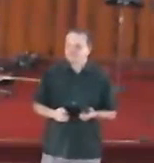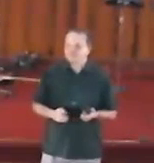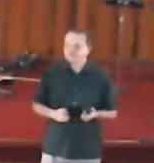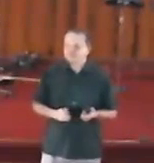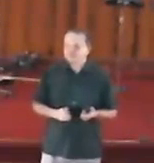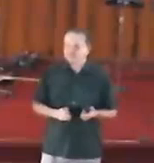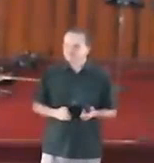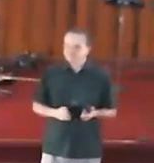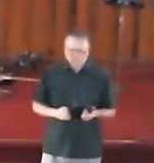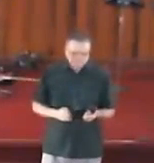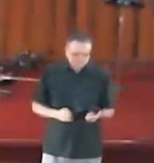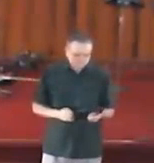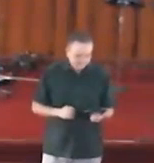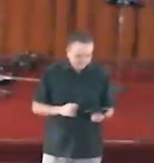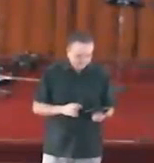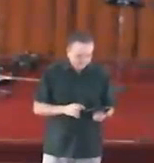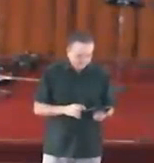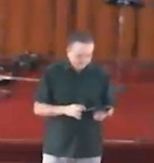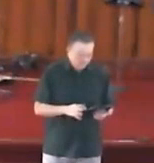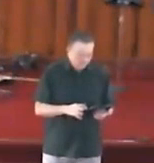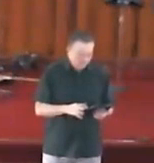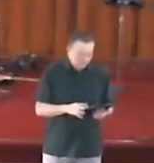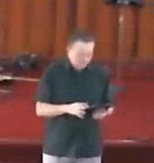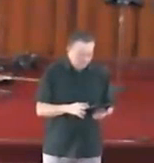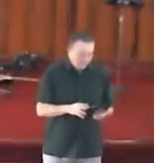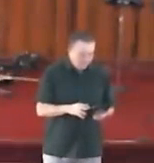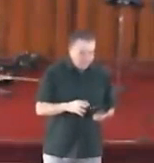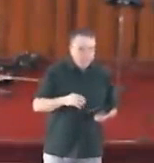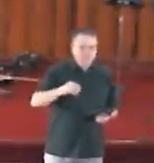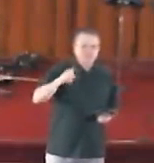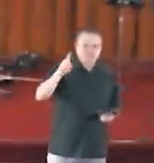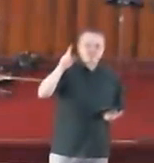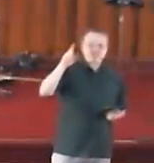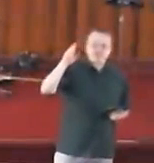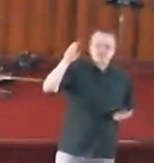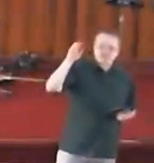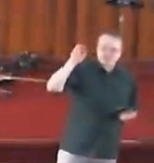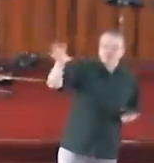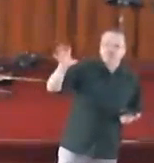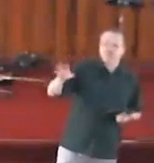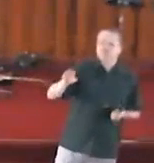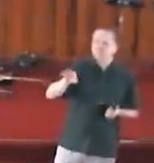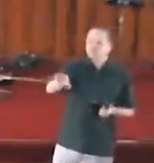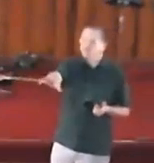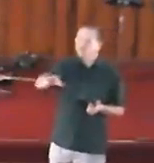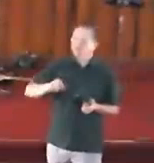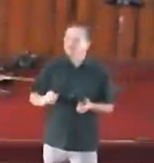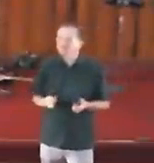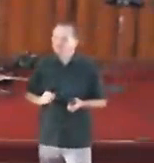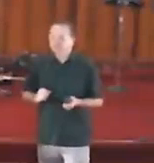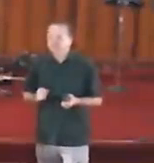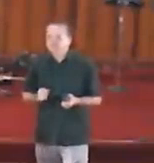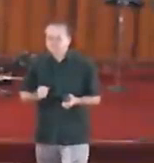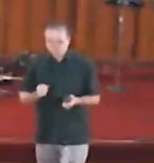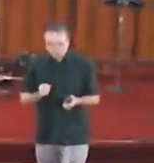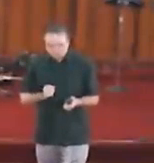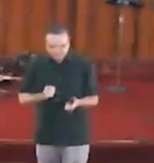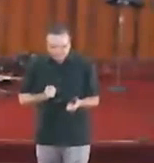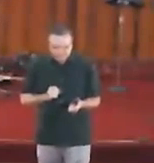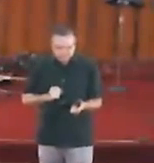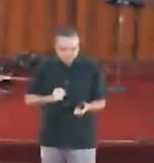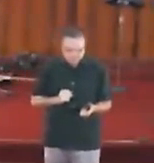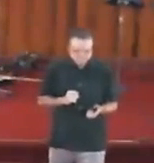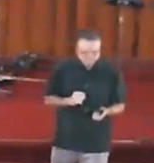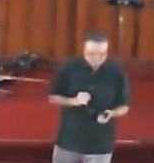word of God be accompanied by the power of God. Y esto es en Roma donde Pablo está mencionando esto,